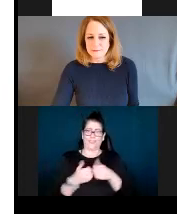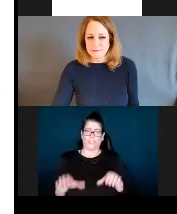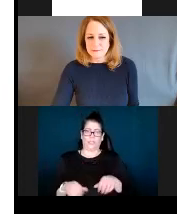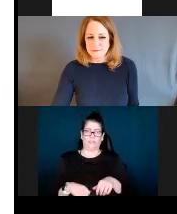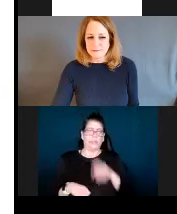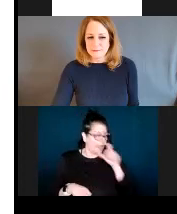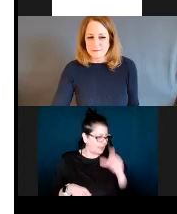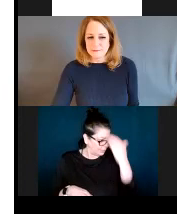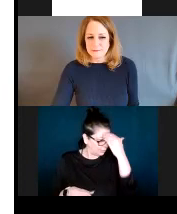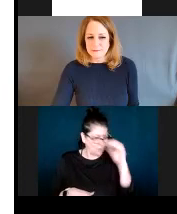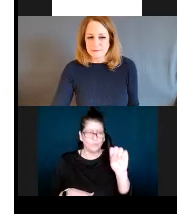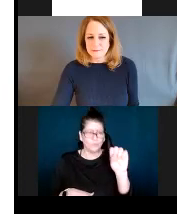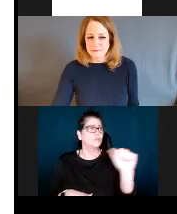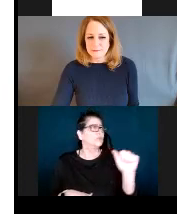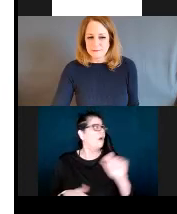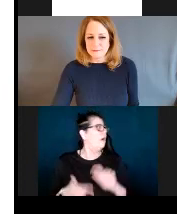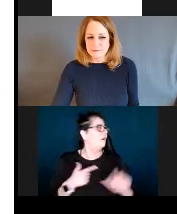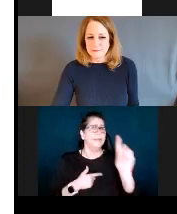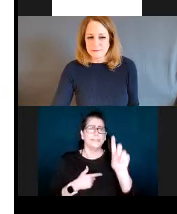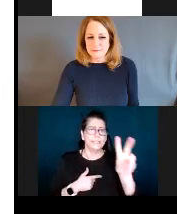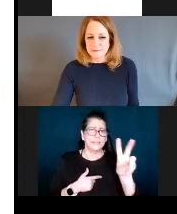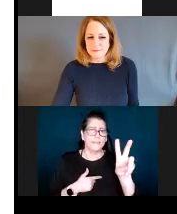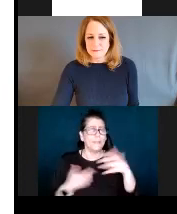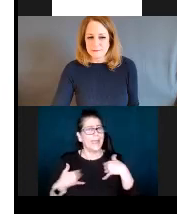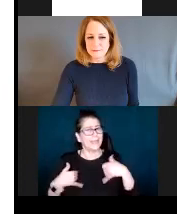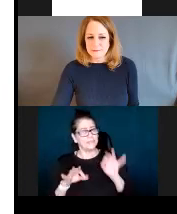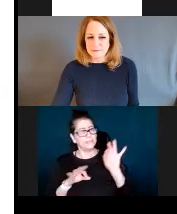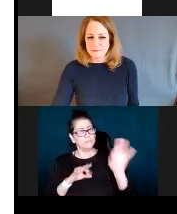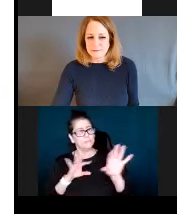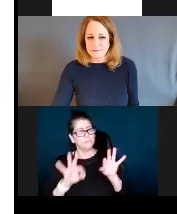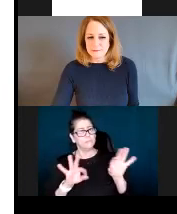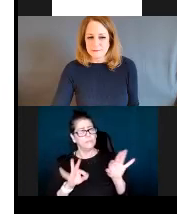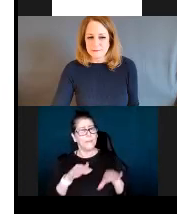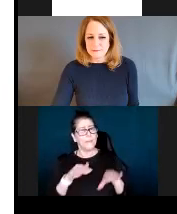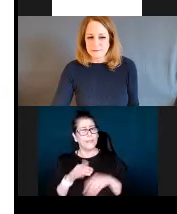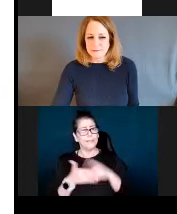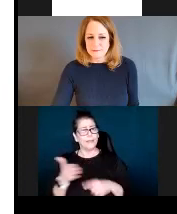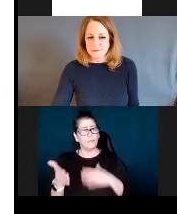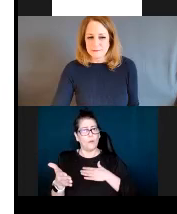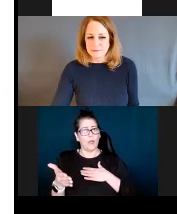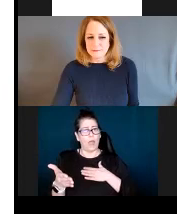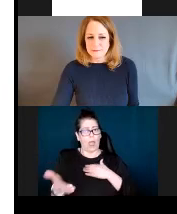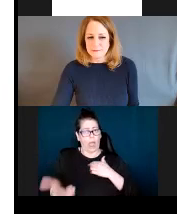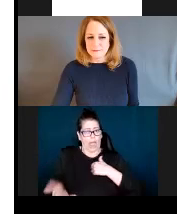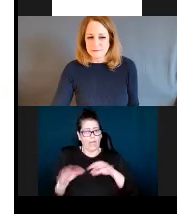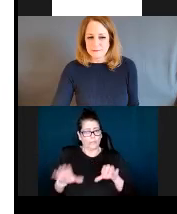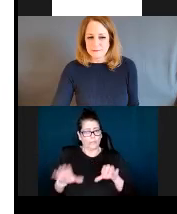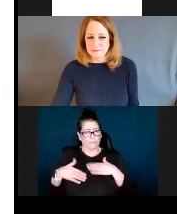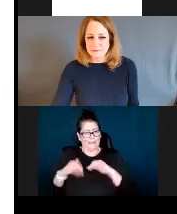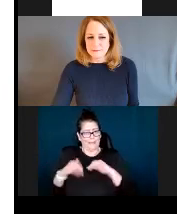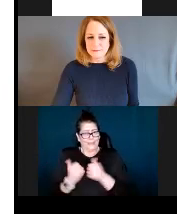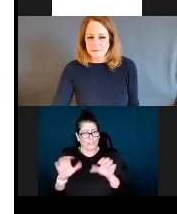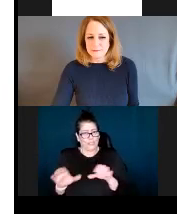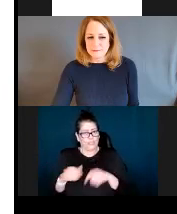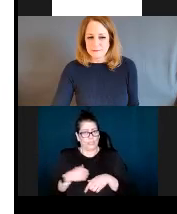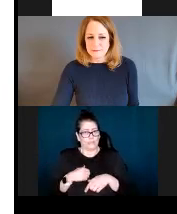domestic violence to just go over the basics of what you do. And that may trigger them to be able to talk